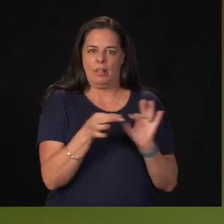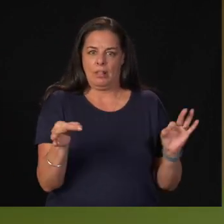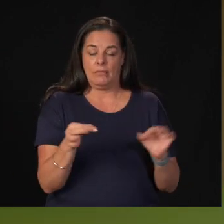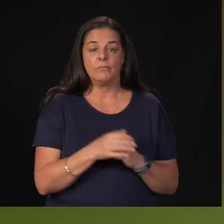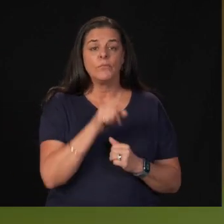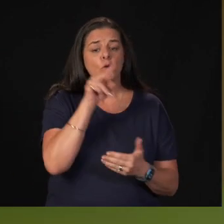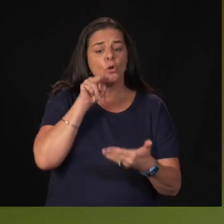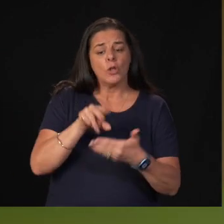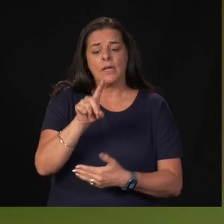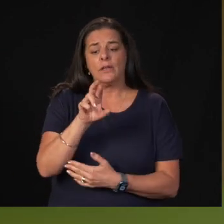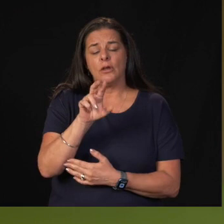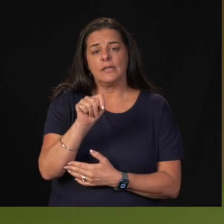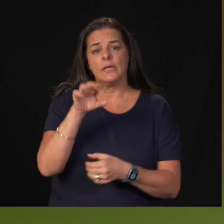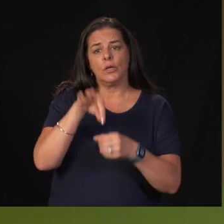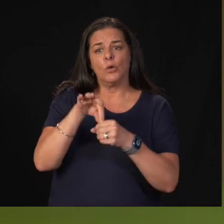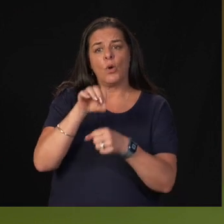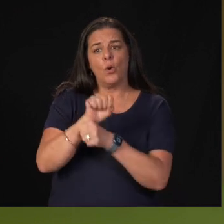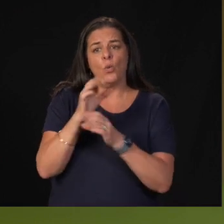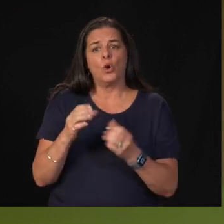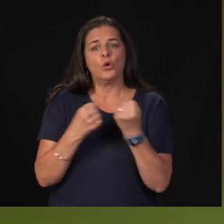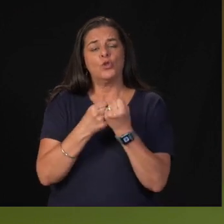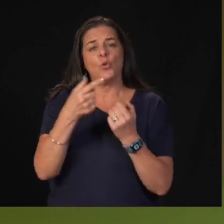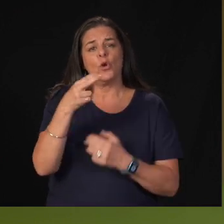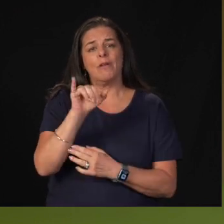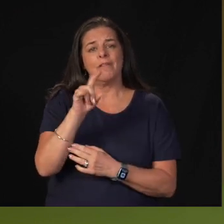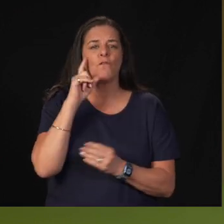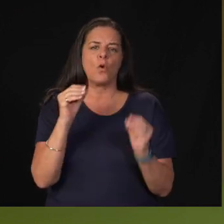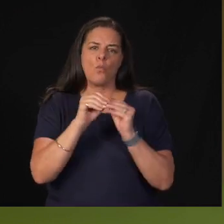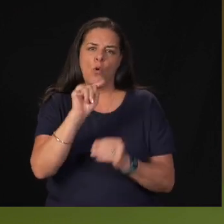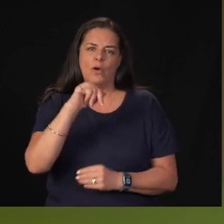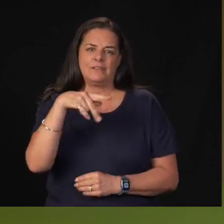to DRT's Poll Working Support Guide for more tips on how to